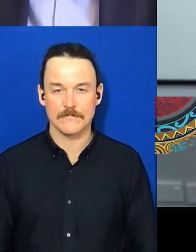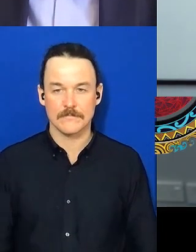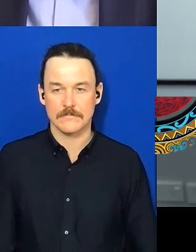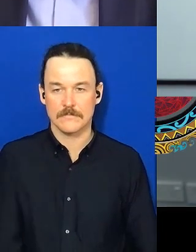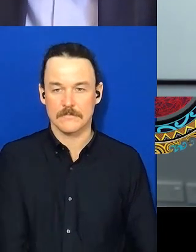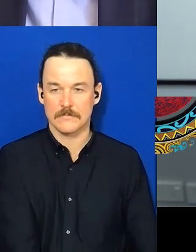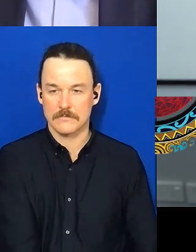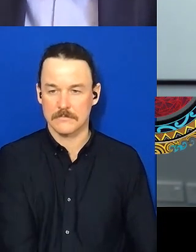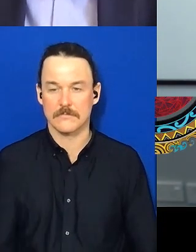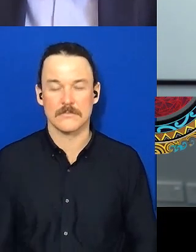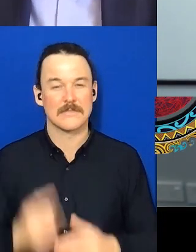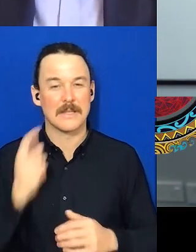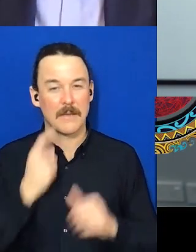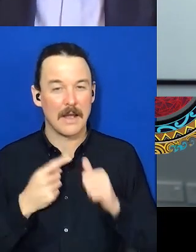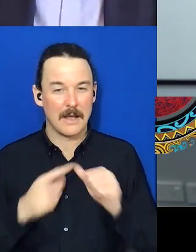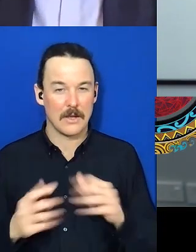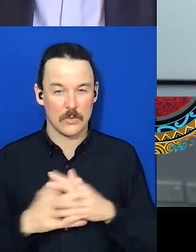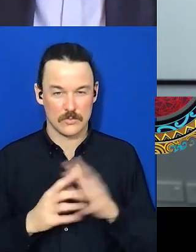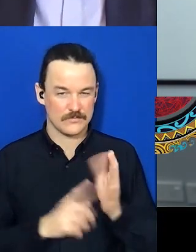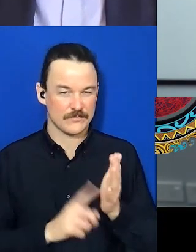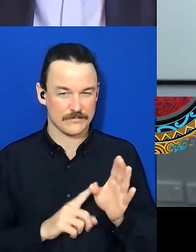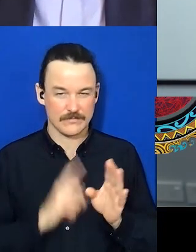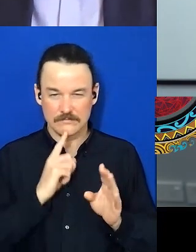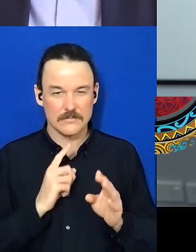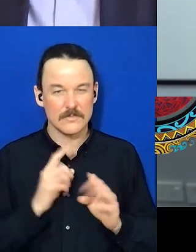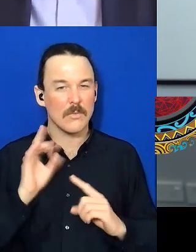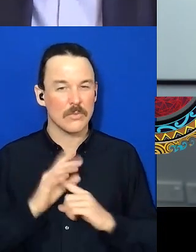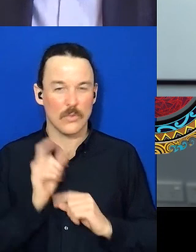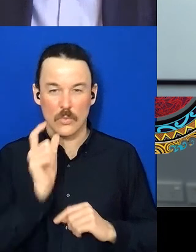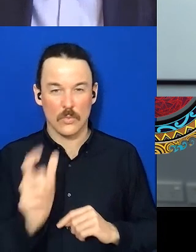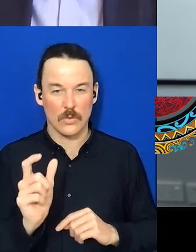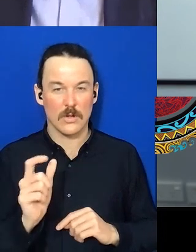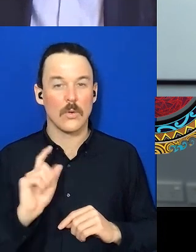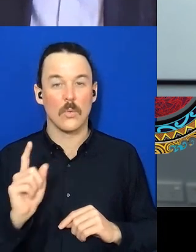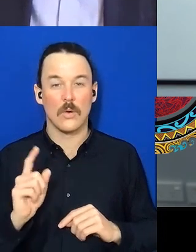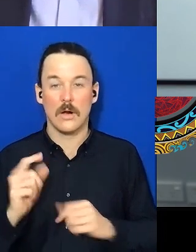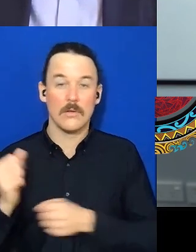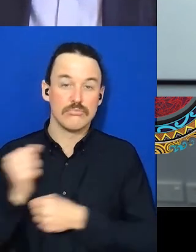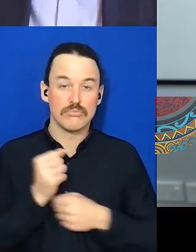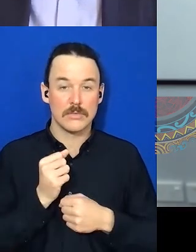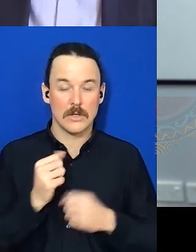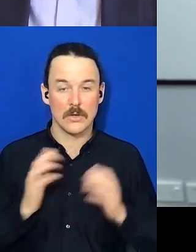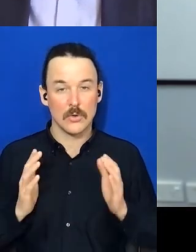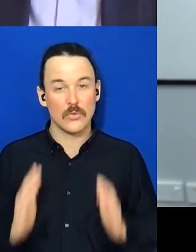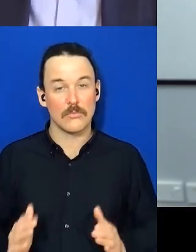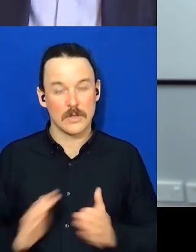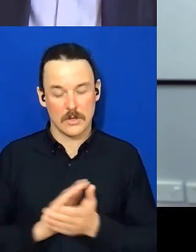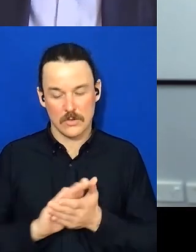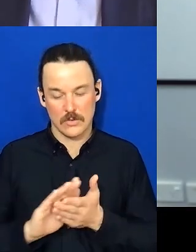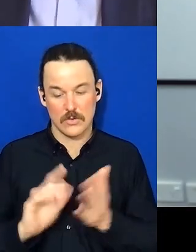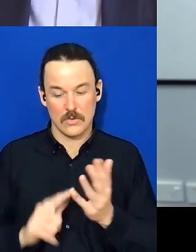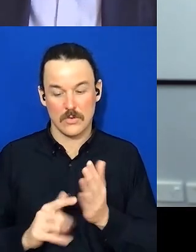panels designed with Maori, why do you say that then becomes better